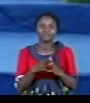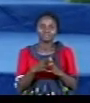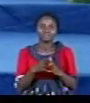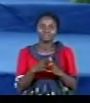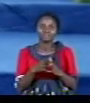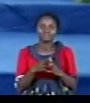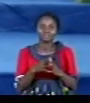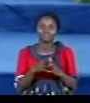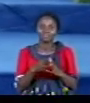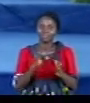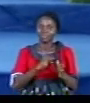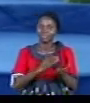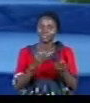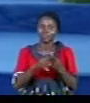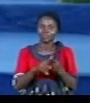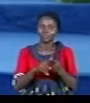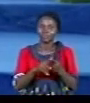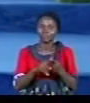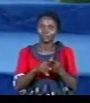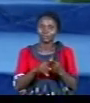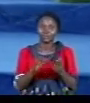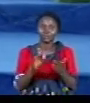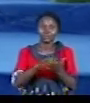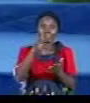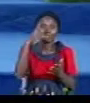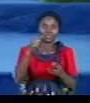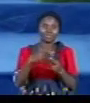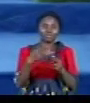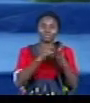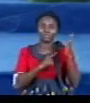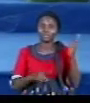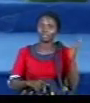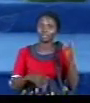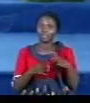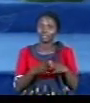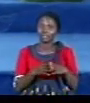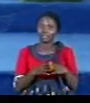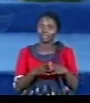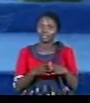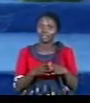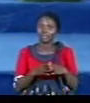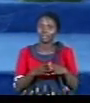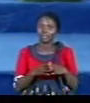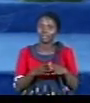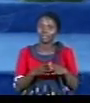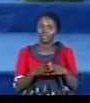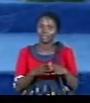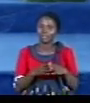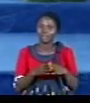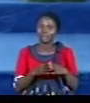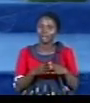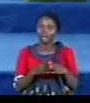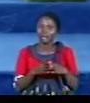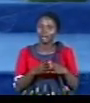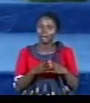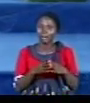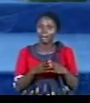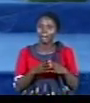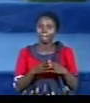I want to glorify the name of the Lord. I was on the wheels, as I was on the bicycle, and I was riding